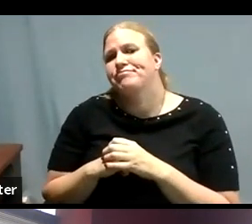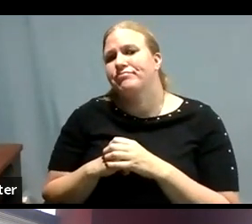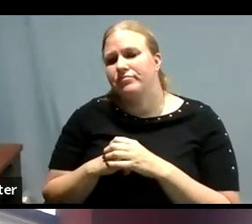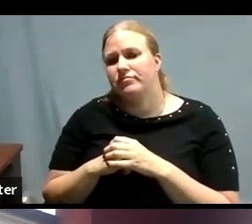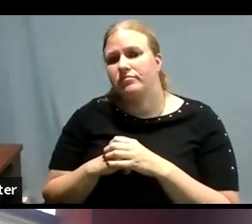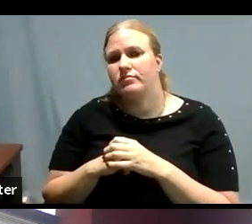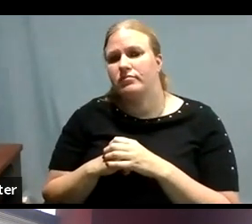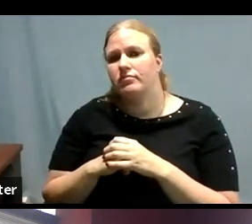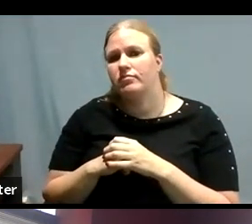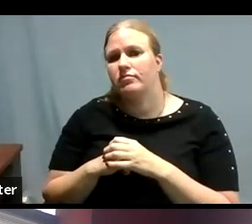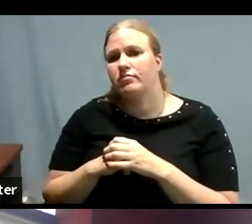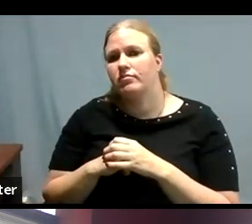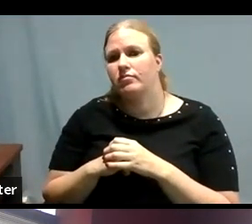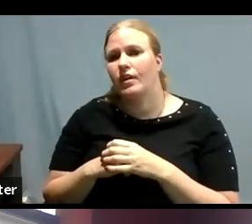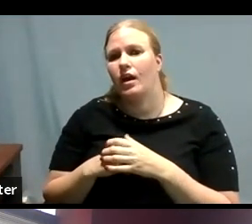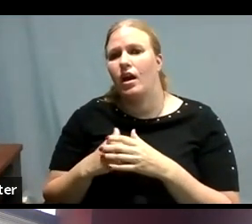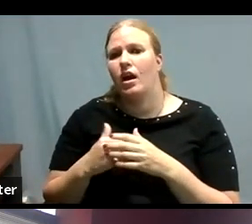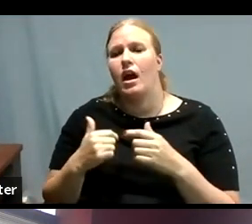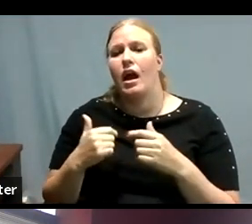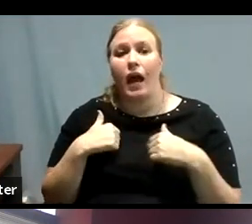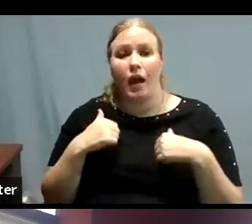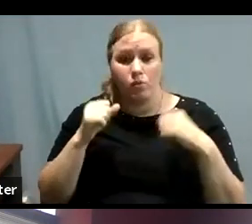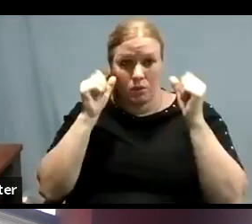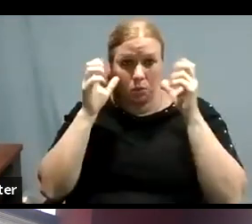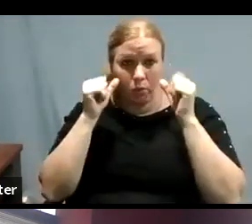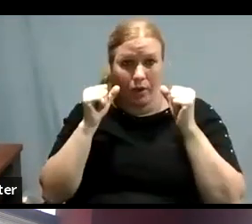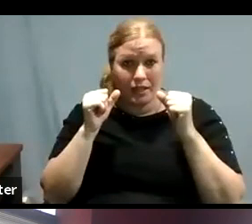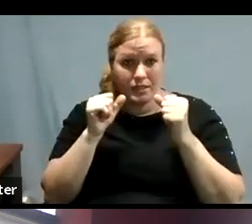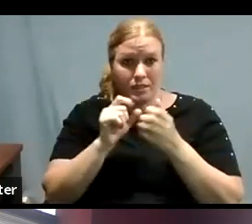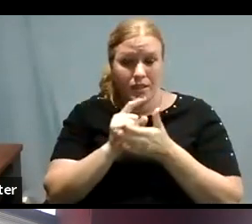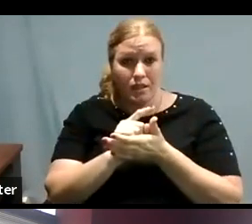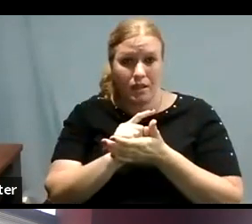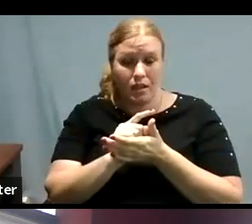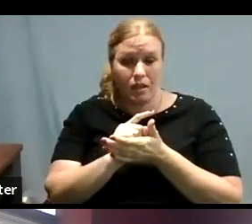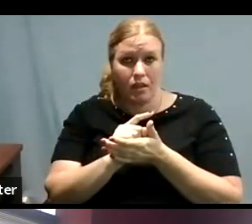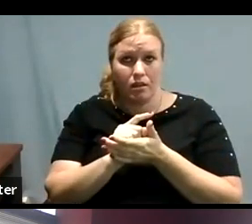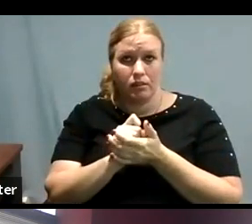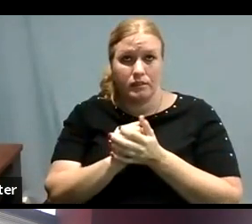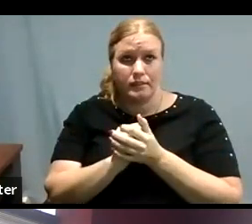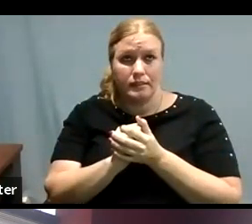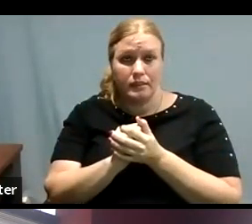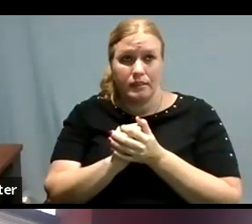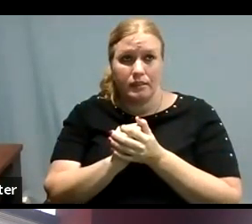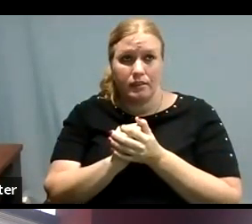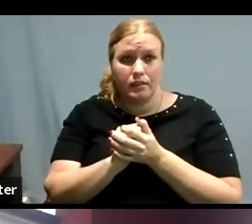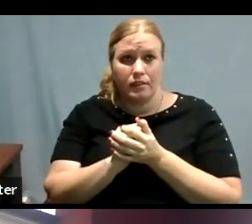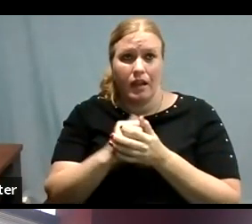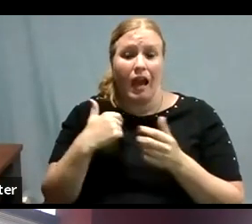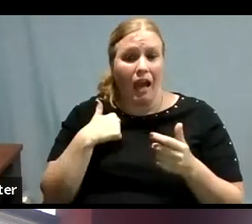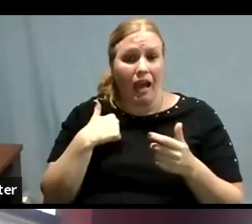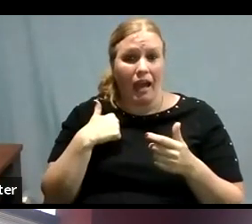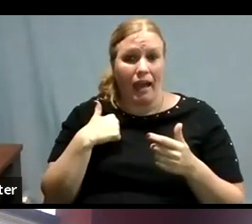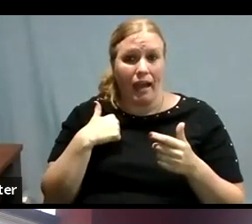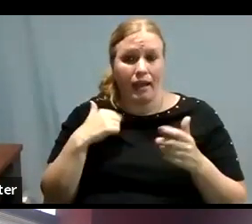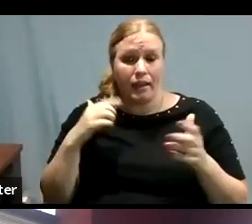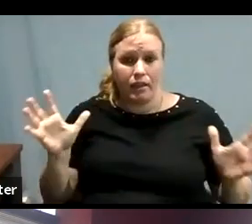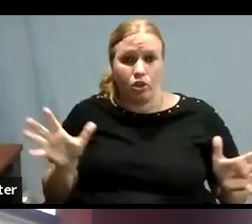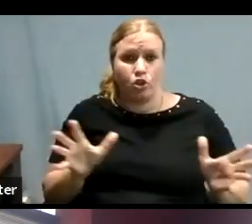I think that, I was surprised that last week we really pushed, or I encouraged